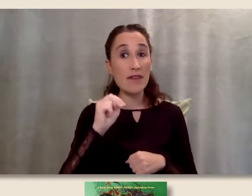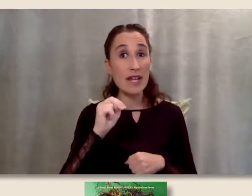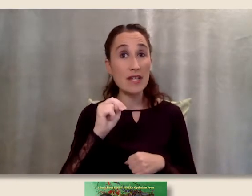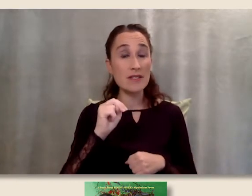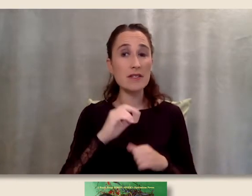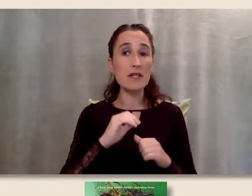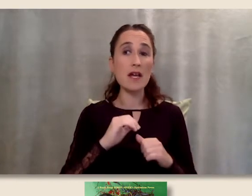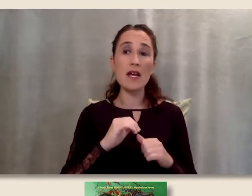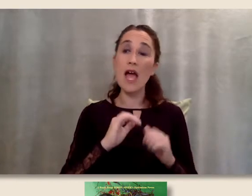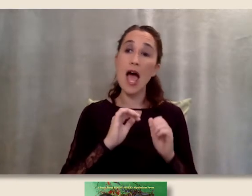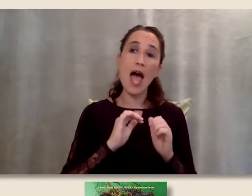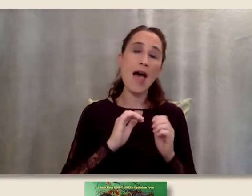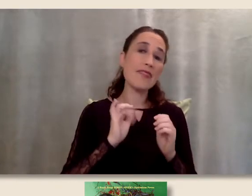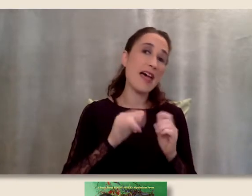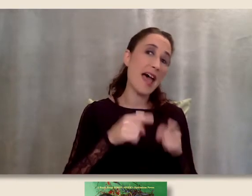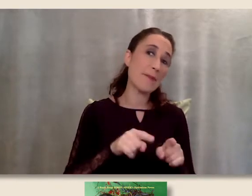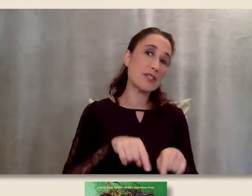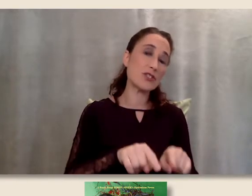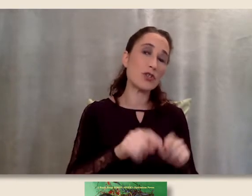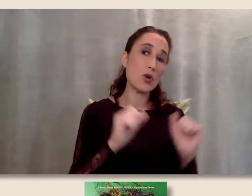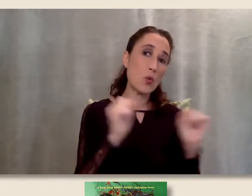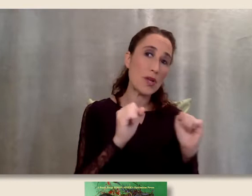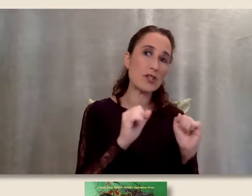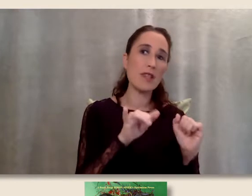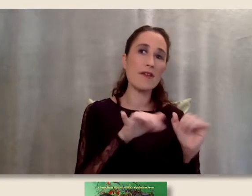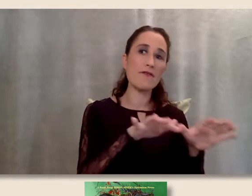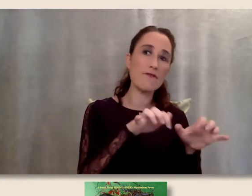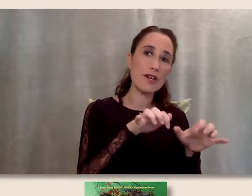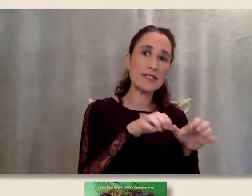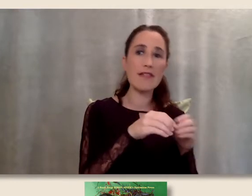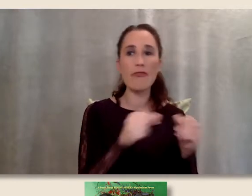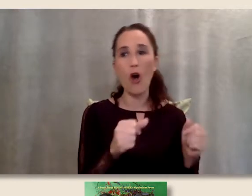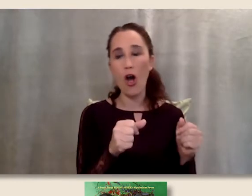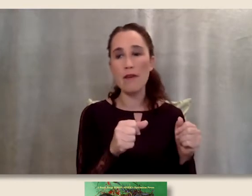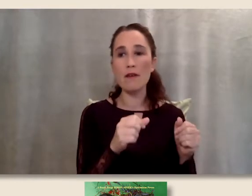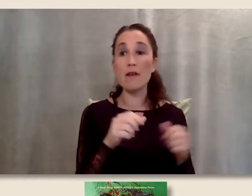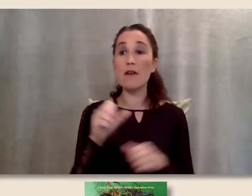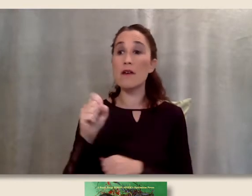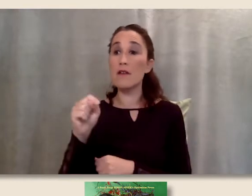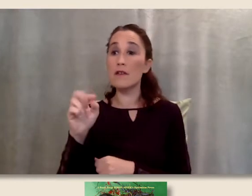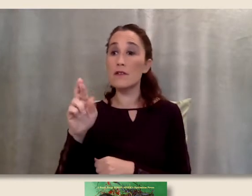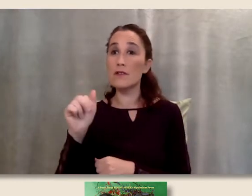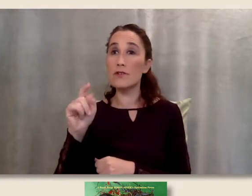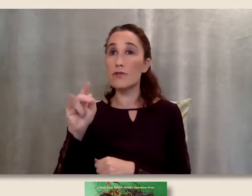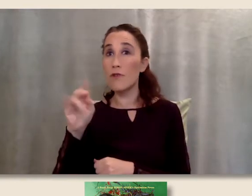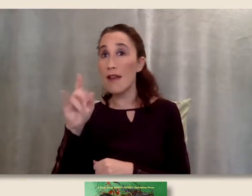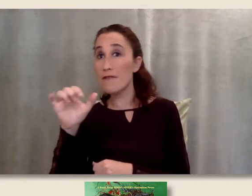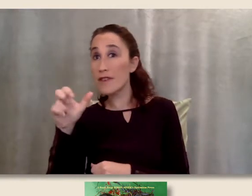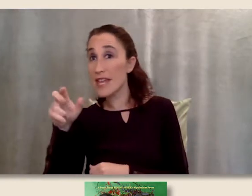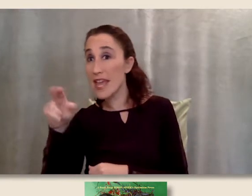a winter, and it's going through a freezing and then a thawing, or stratification as well